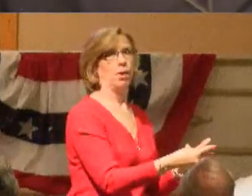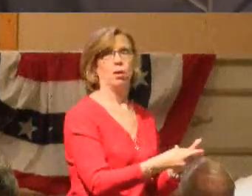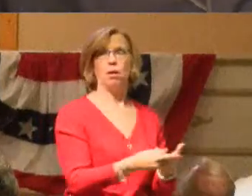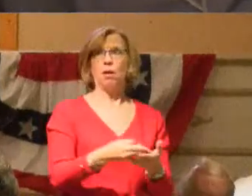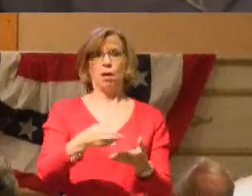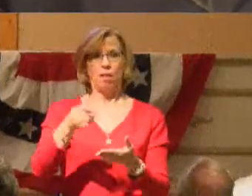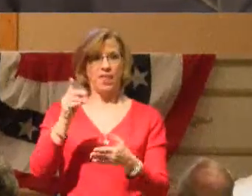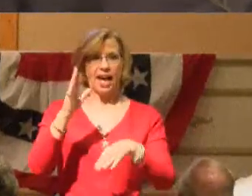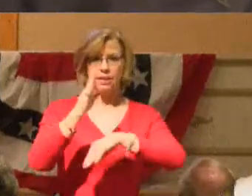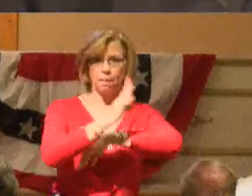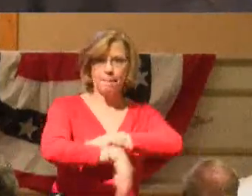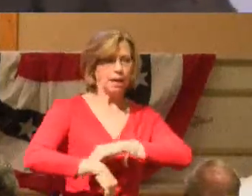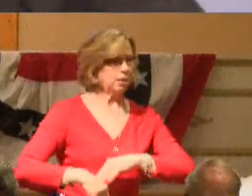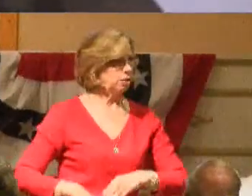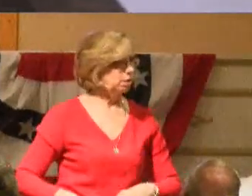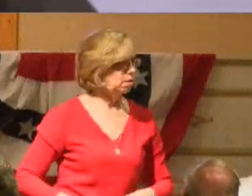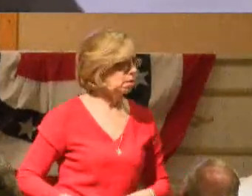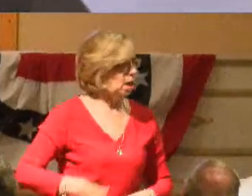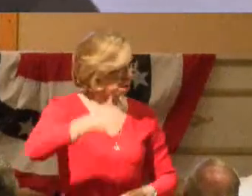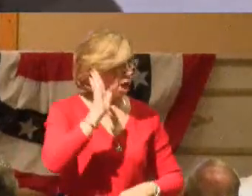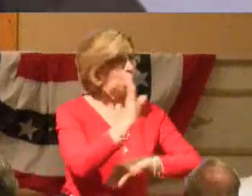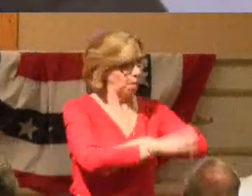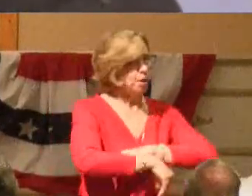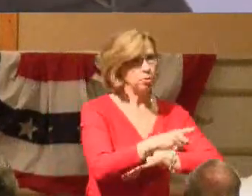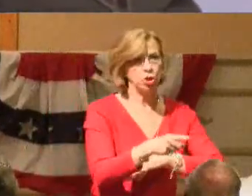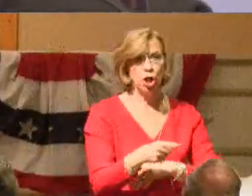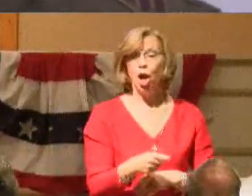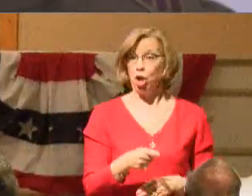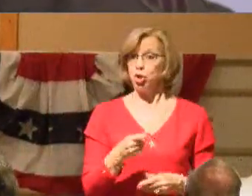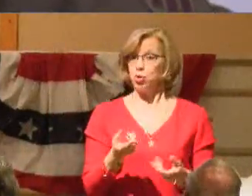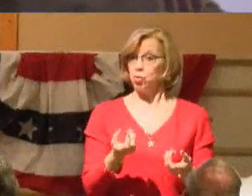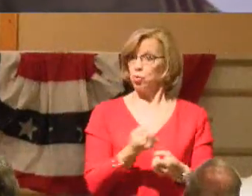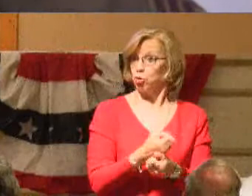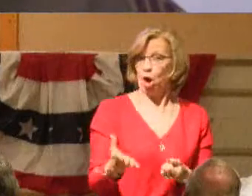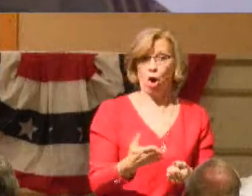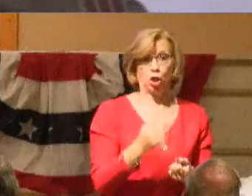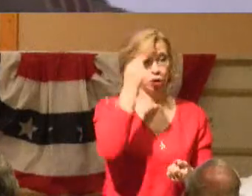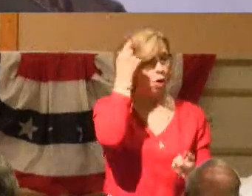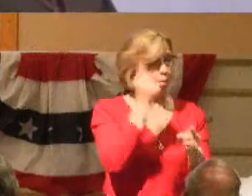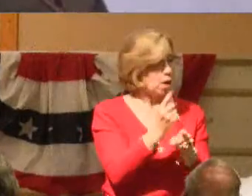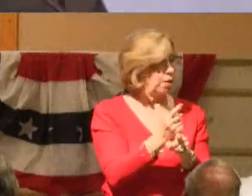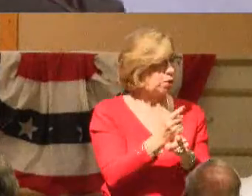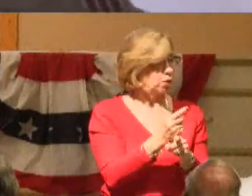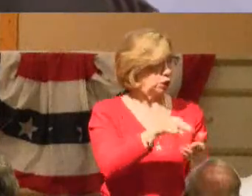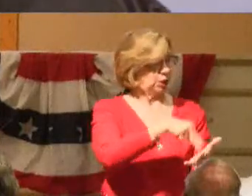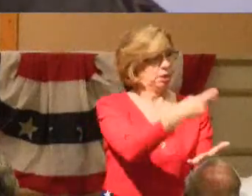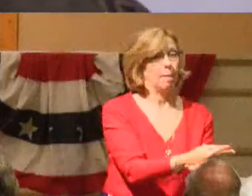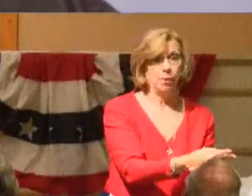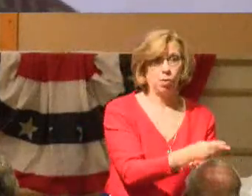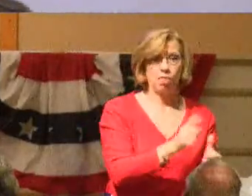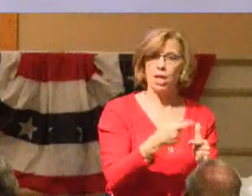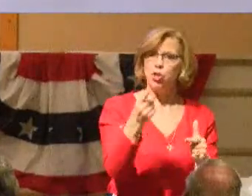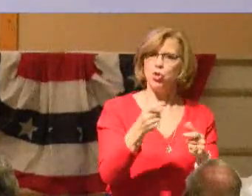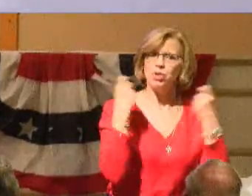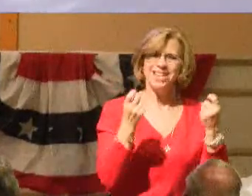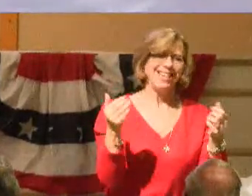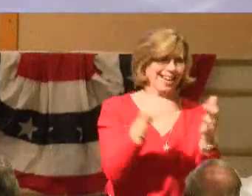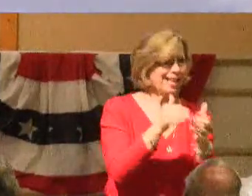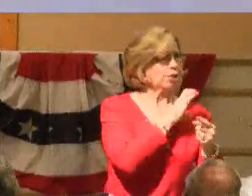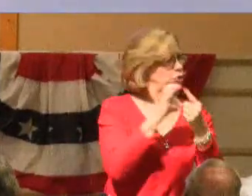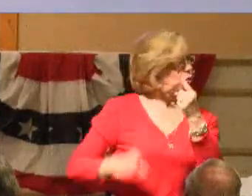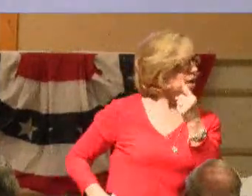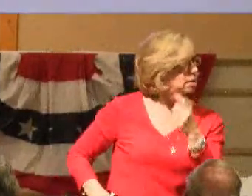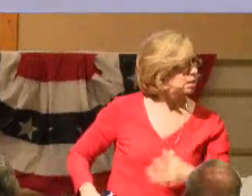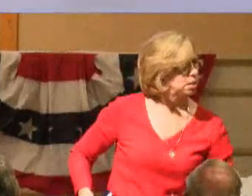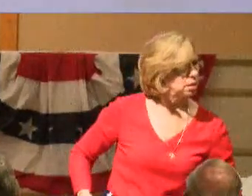where Paul told them, if you cause a brother to stumble, you have sinned against Christ. Look it up.